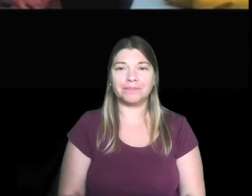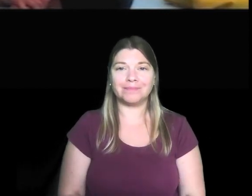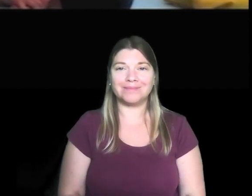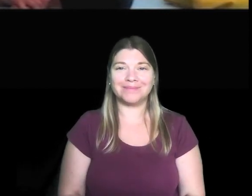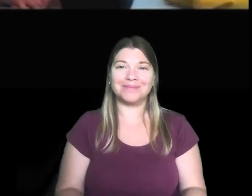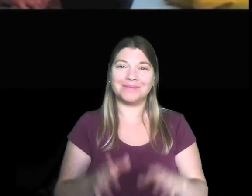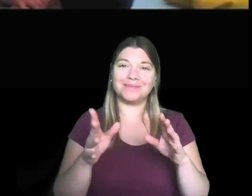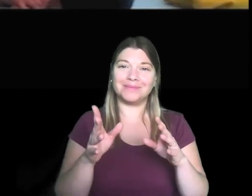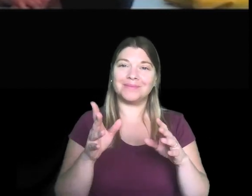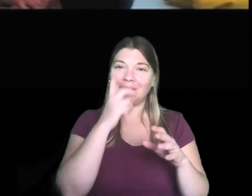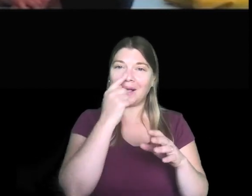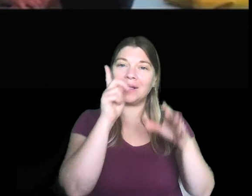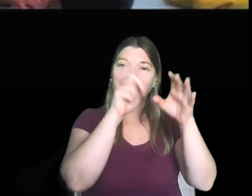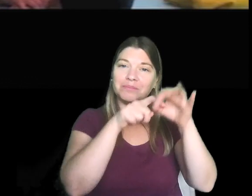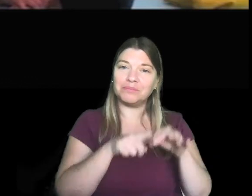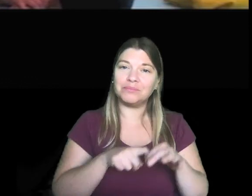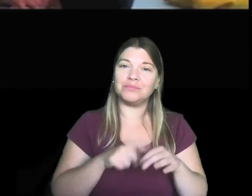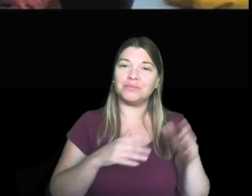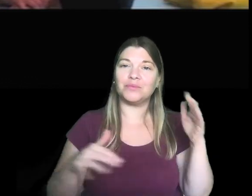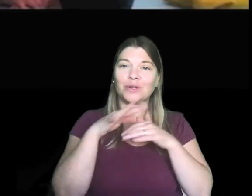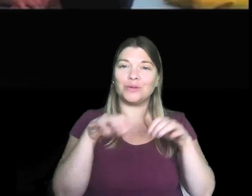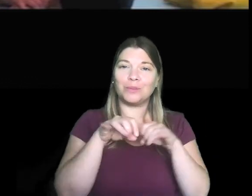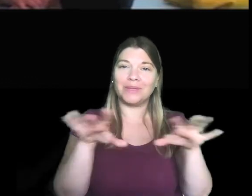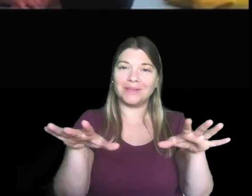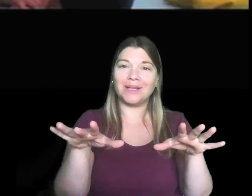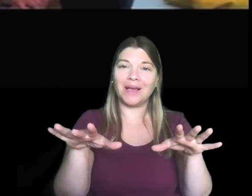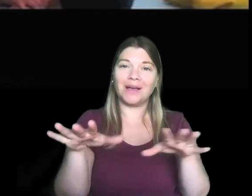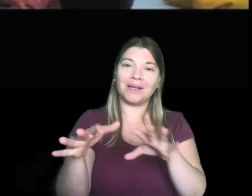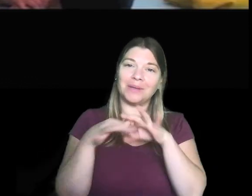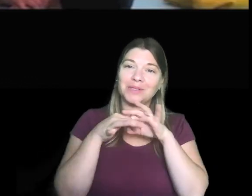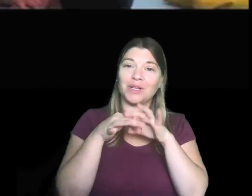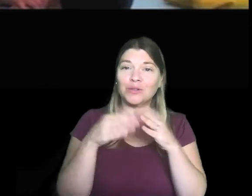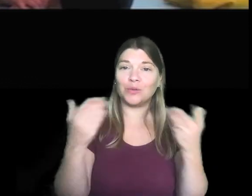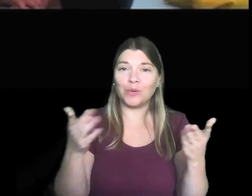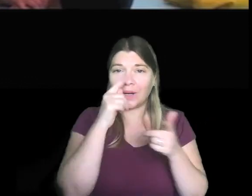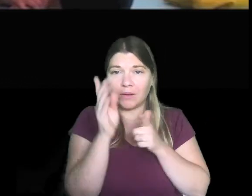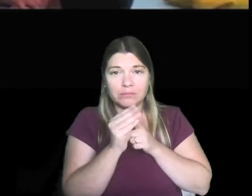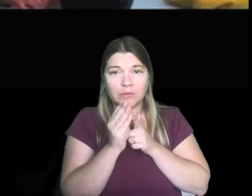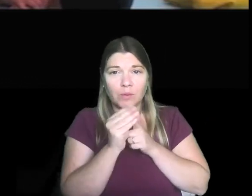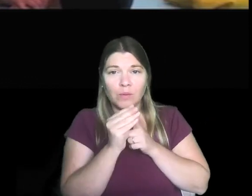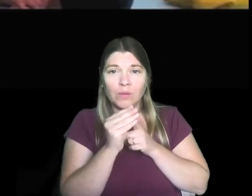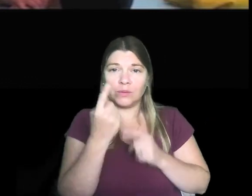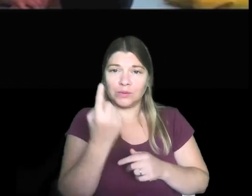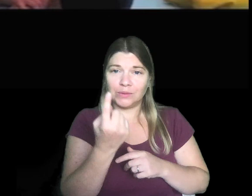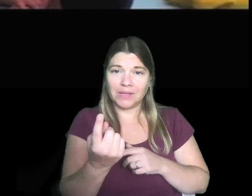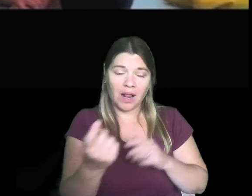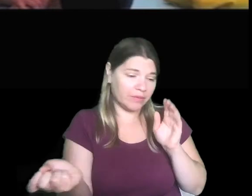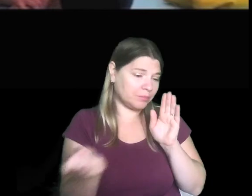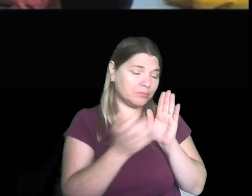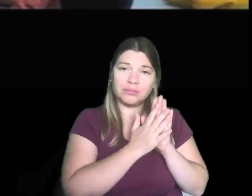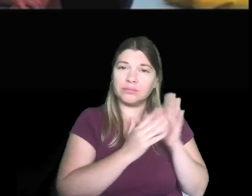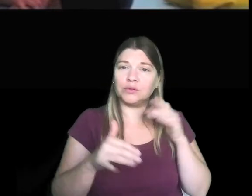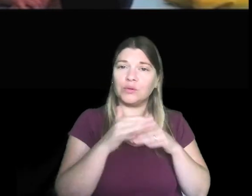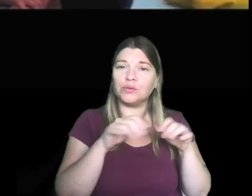in touch and please do share with us the creations you have made. On behalf of Linzy and